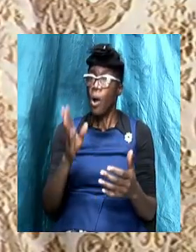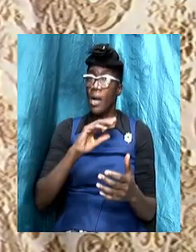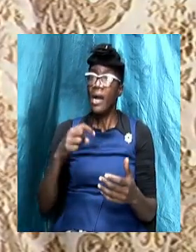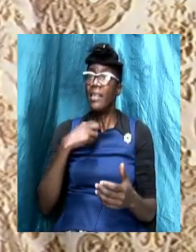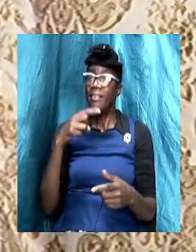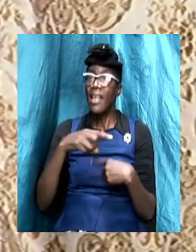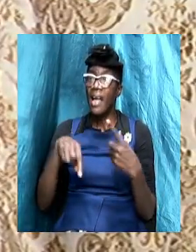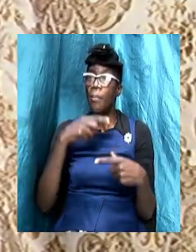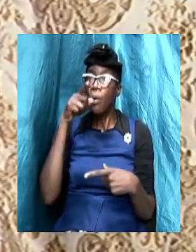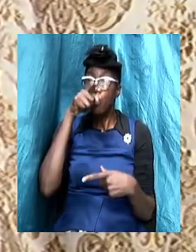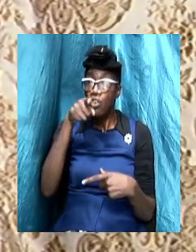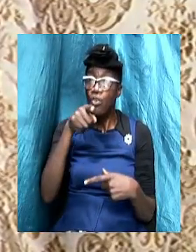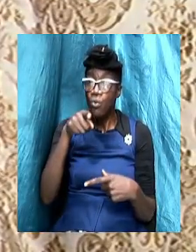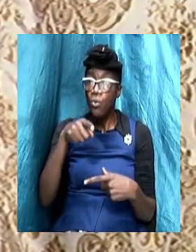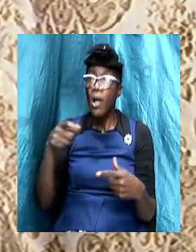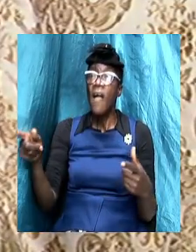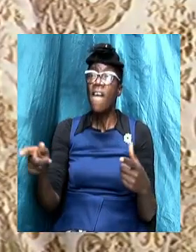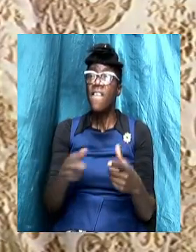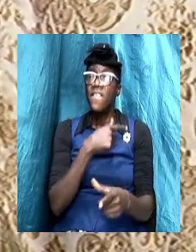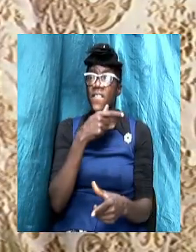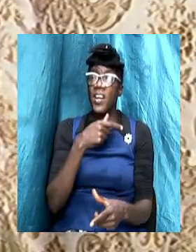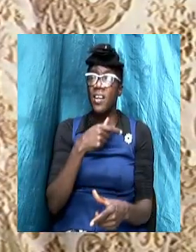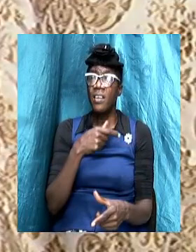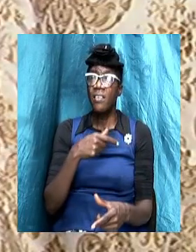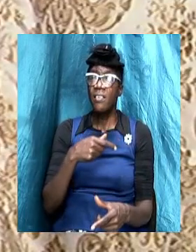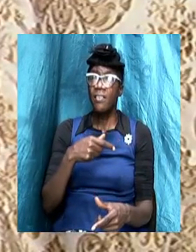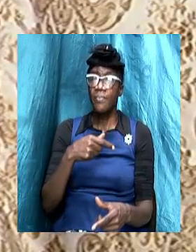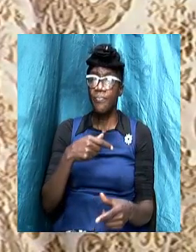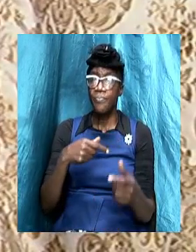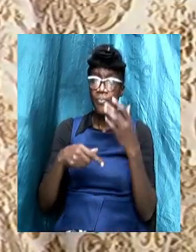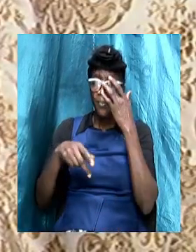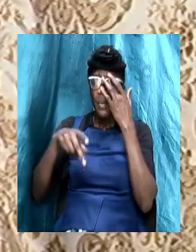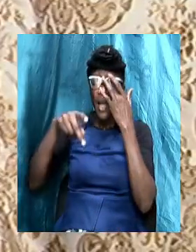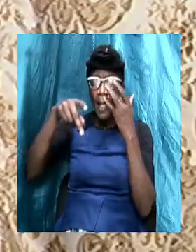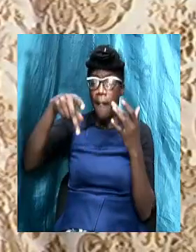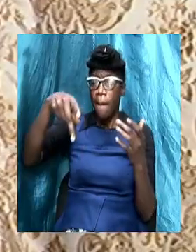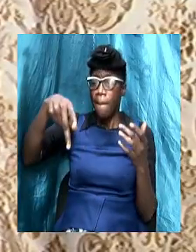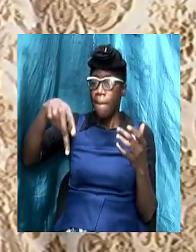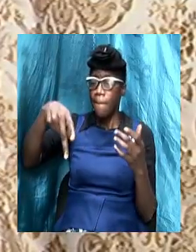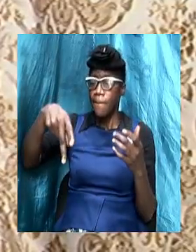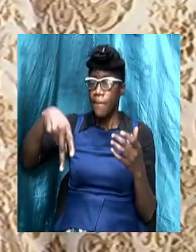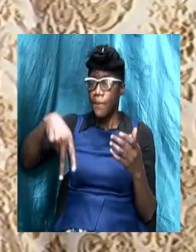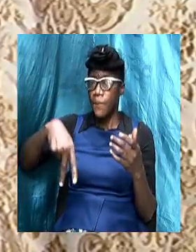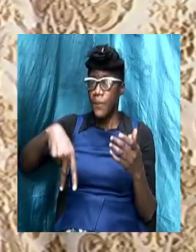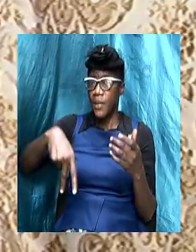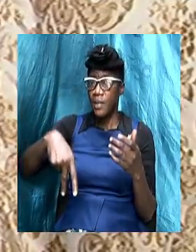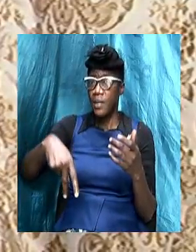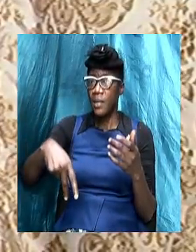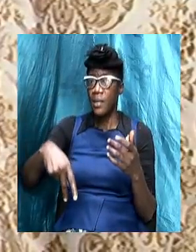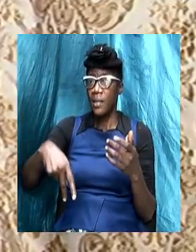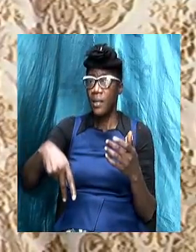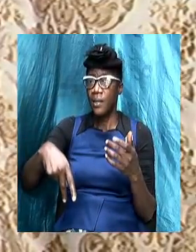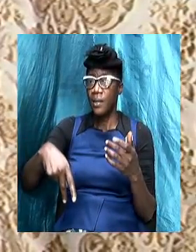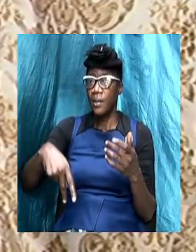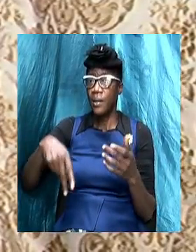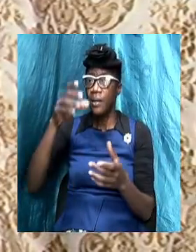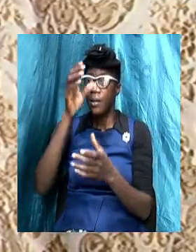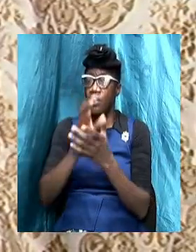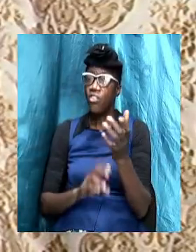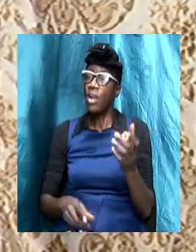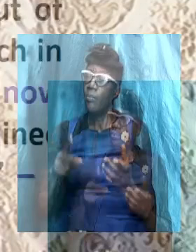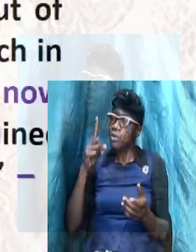you? The Bible says in 1 Peter chapter 2 and verse 9 to 10. And I like this verse. It says, but ye are a